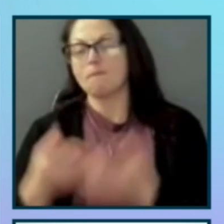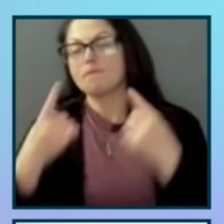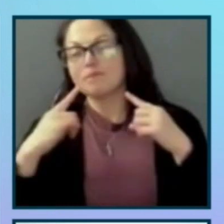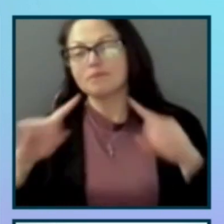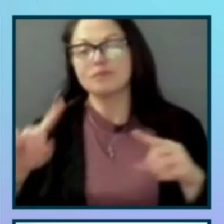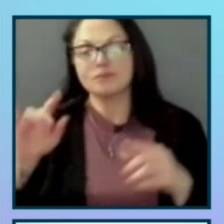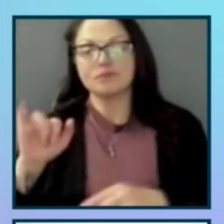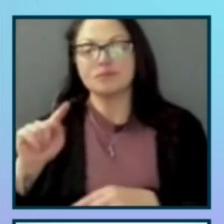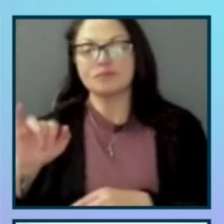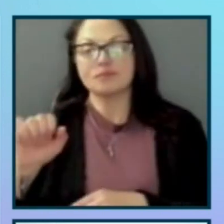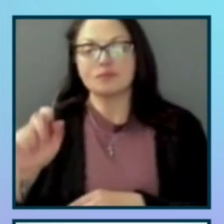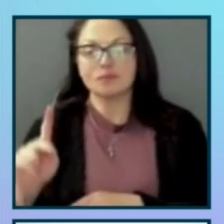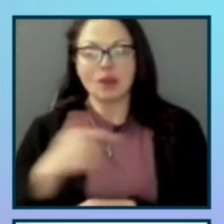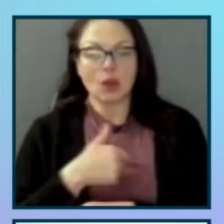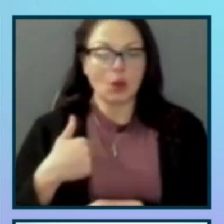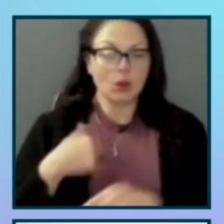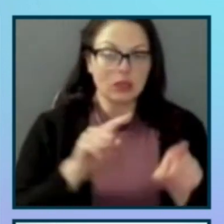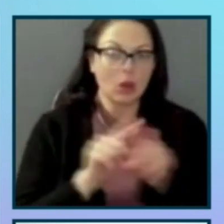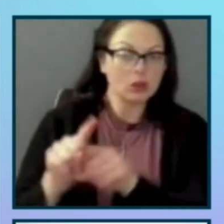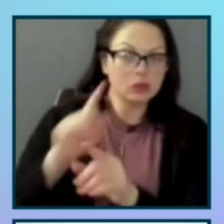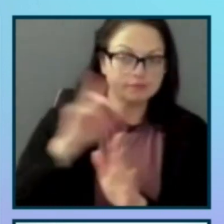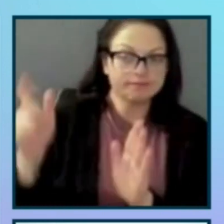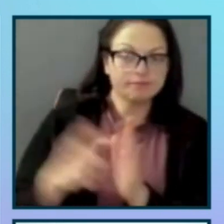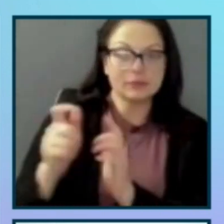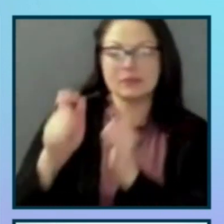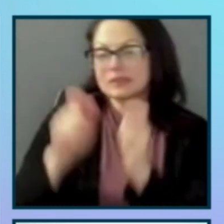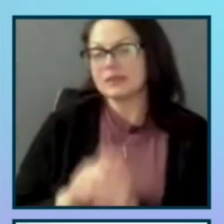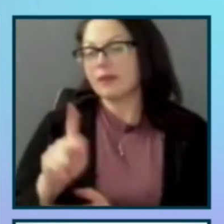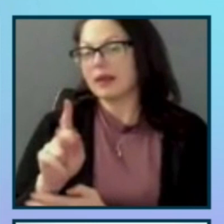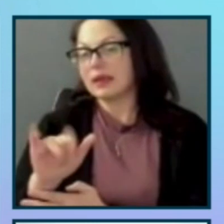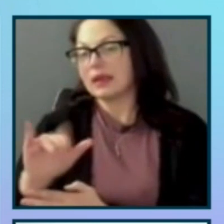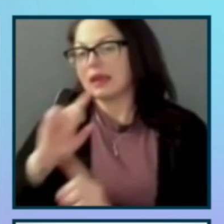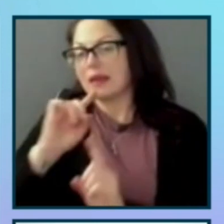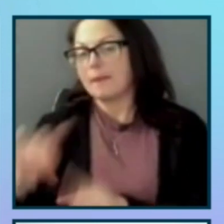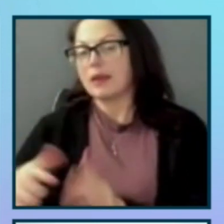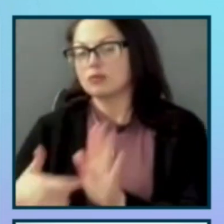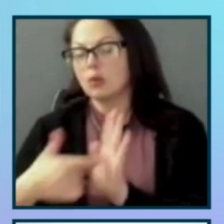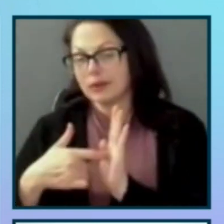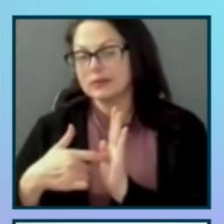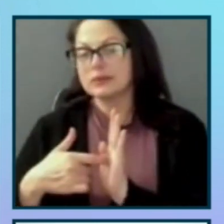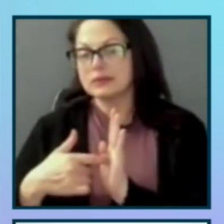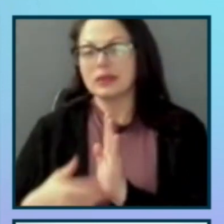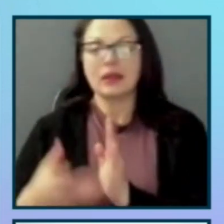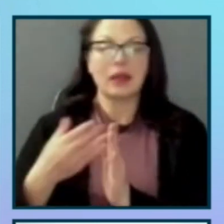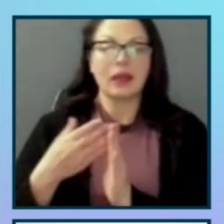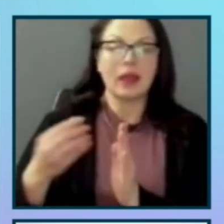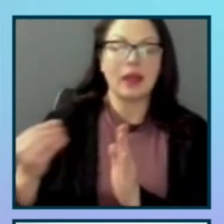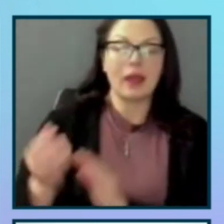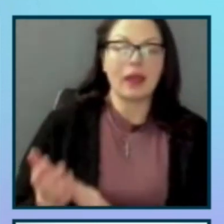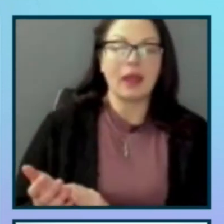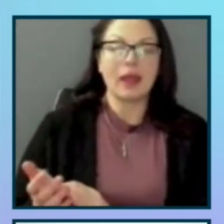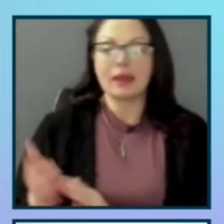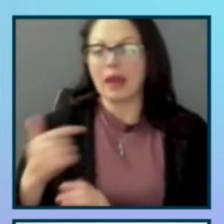that task. We also saw some very specific key commands requested. So in that case, I would do